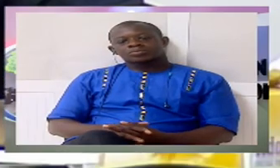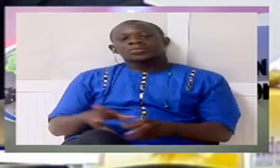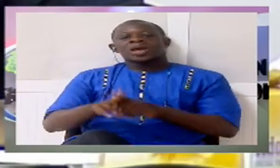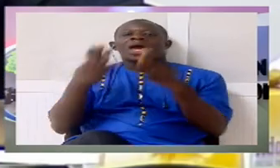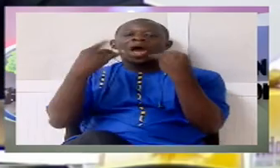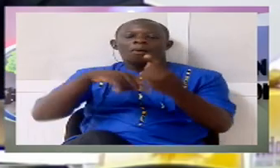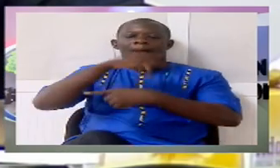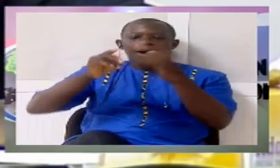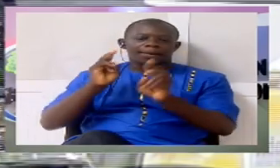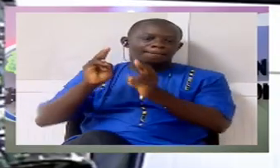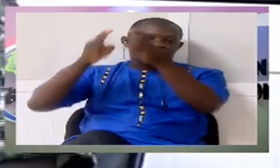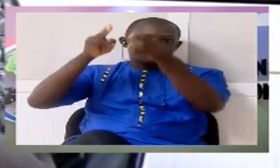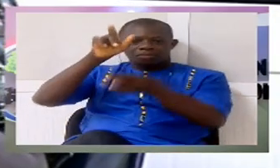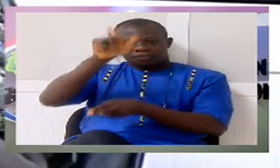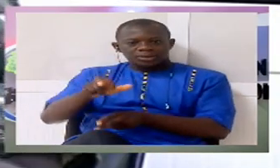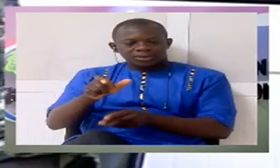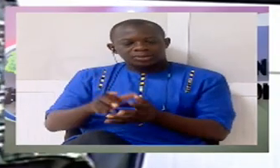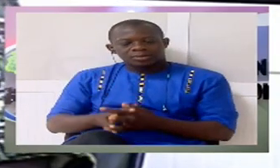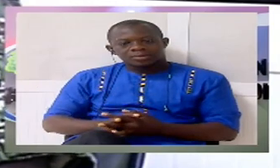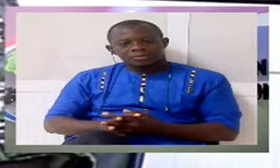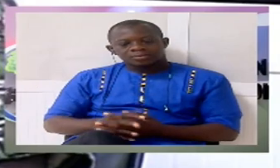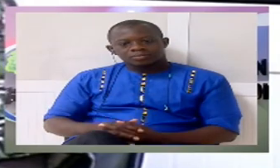him? Naka ñu fétal ko?